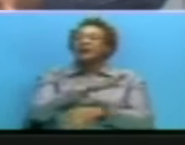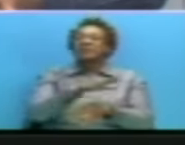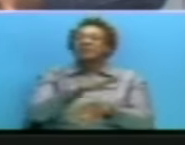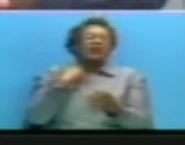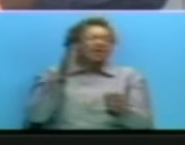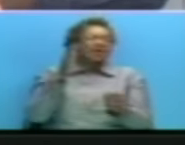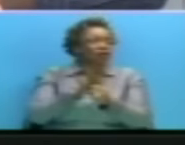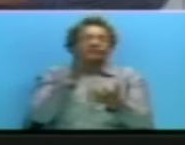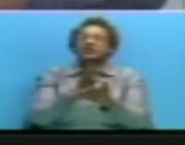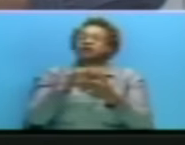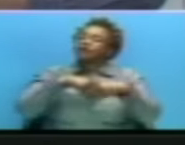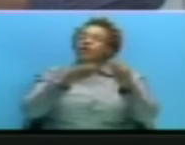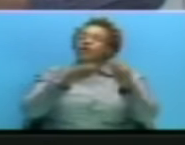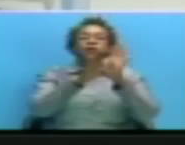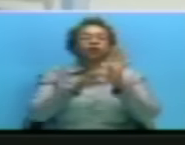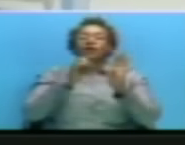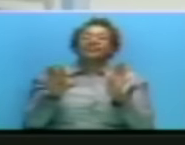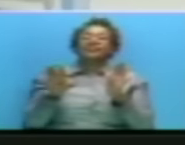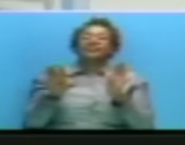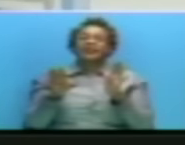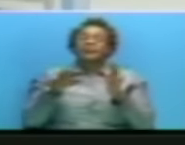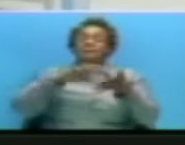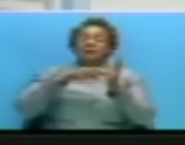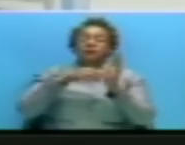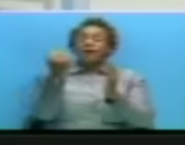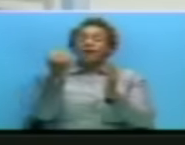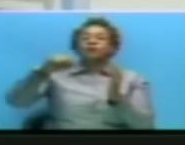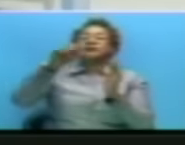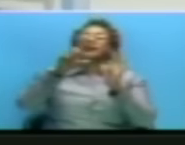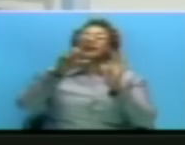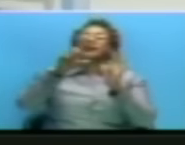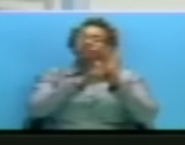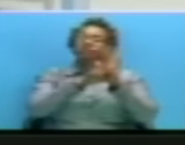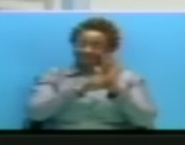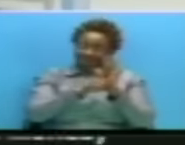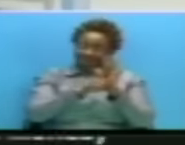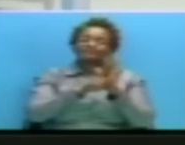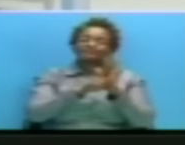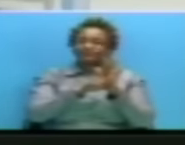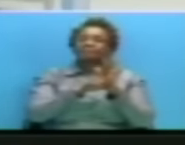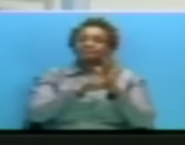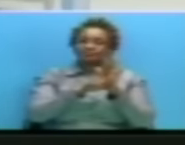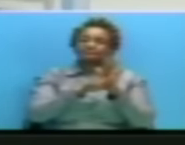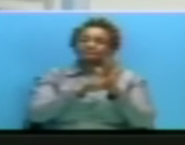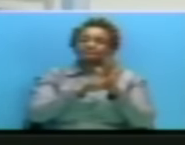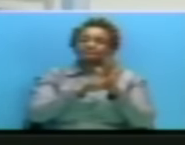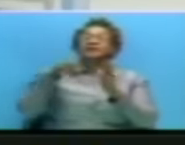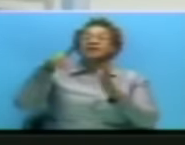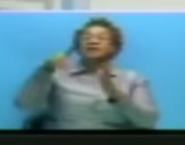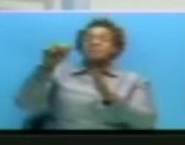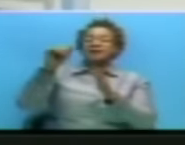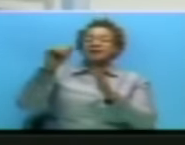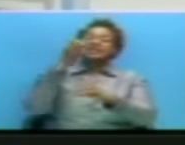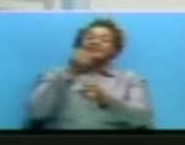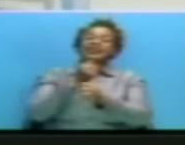happening right now. And so do you feel that he's abusing that broadness of the law exactly beyond his mandate? Was the task